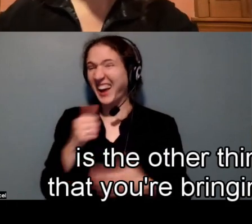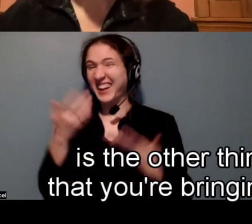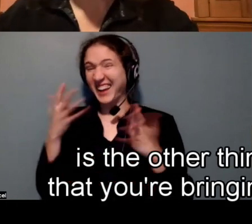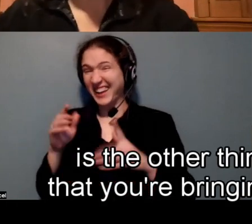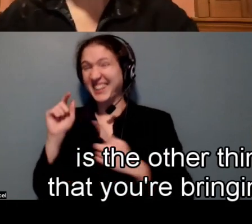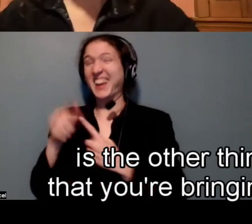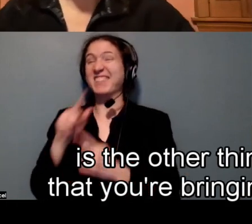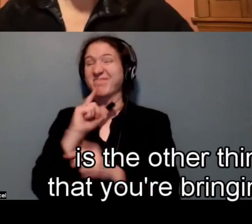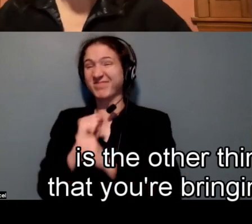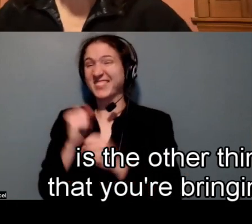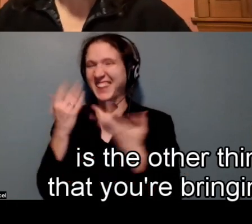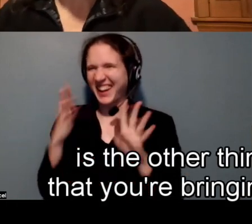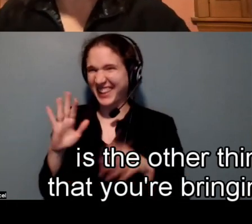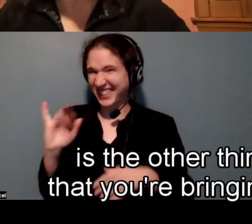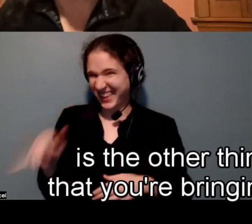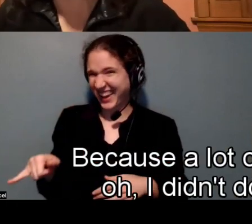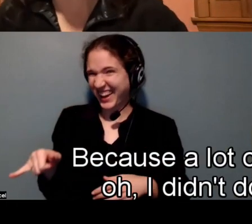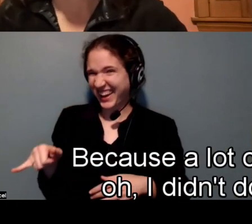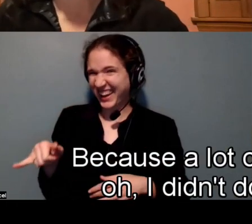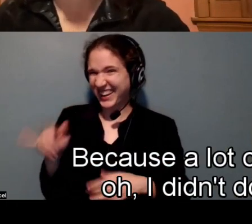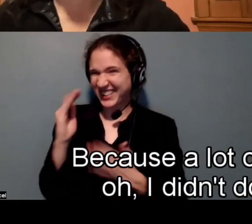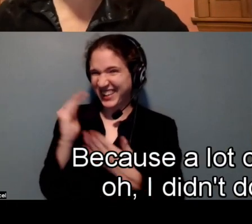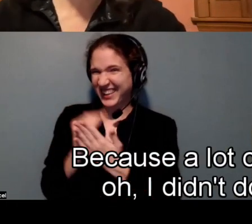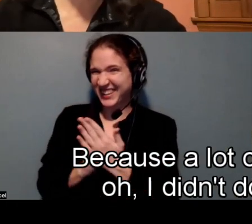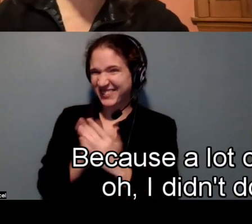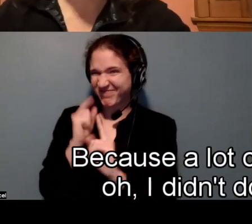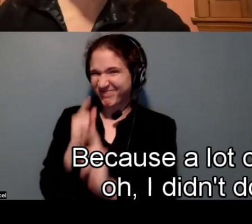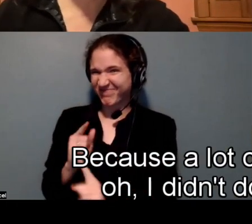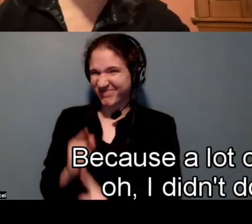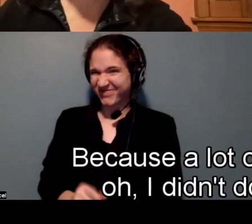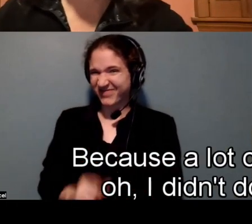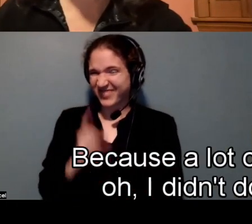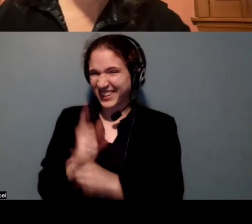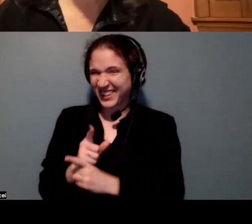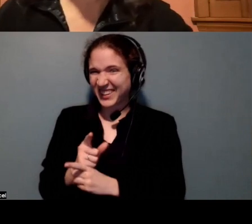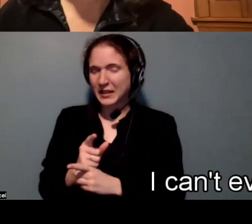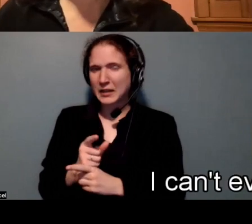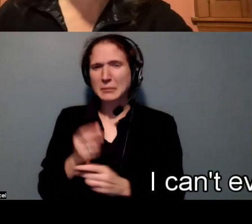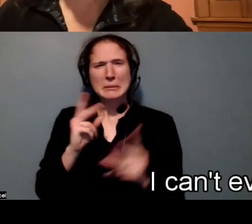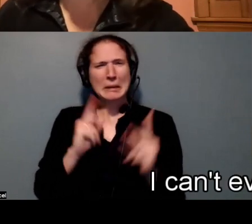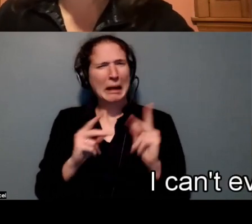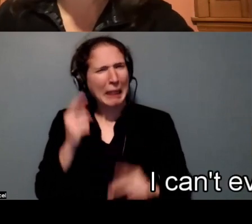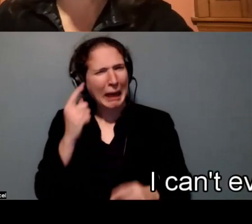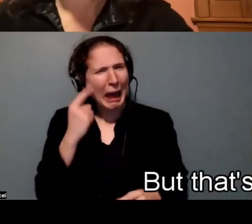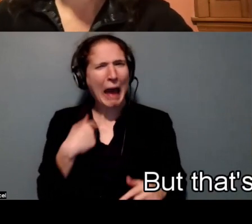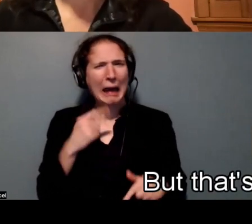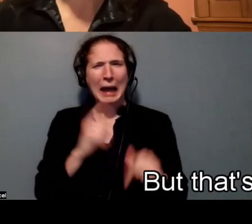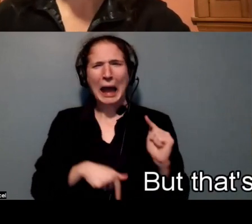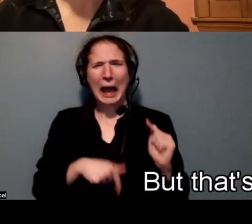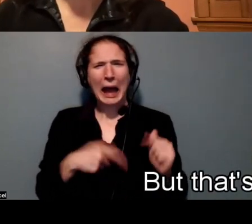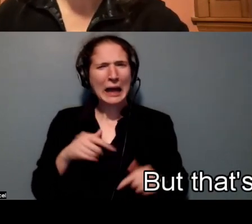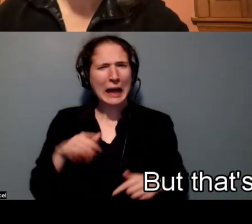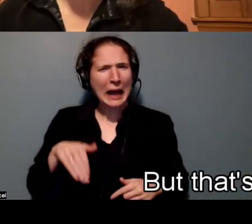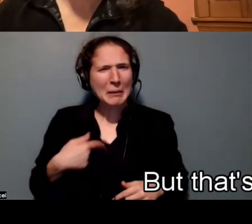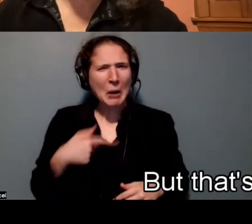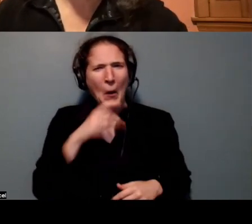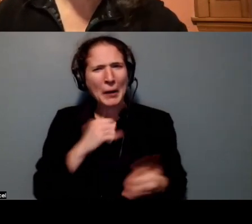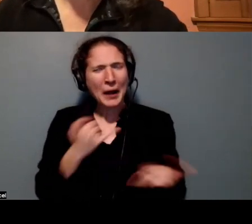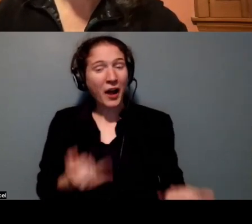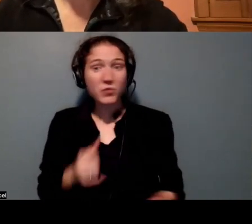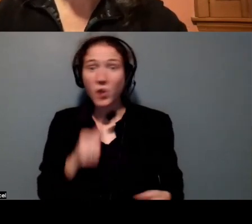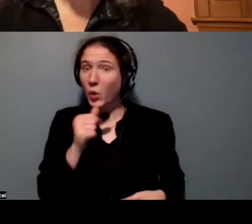that lesson that you're bringing forward, right? Because a lot of people think, oh, I didn't do this earlier, I can't ever do it, but that's not